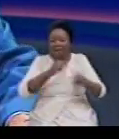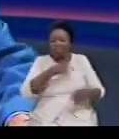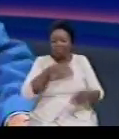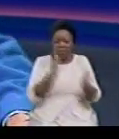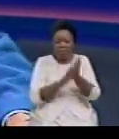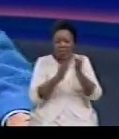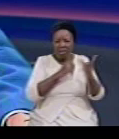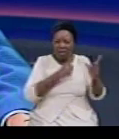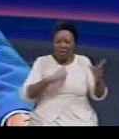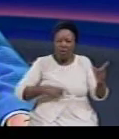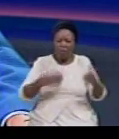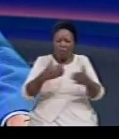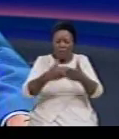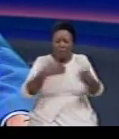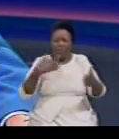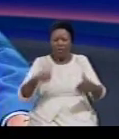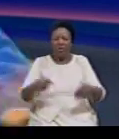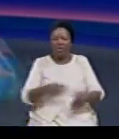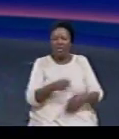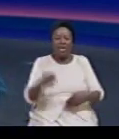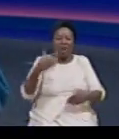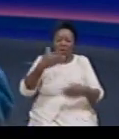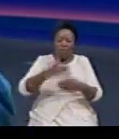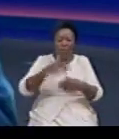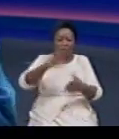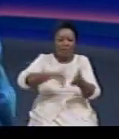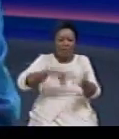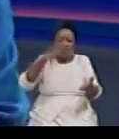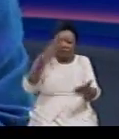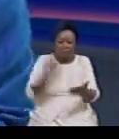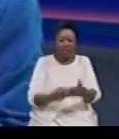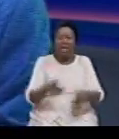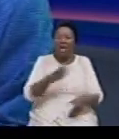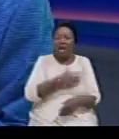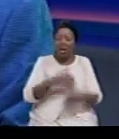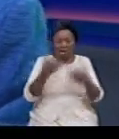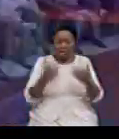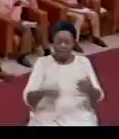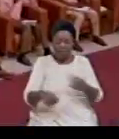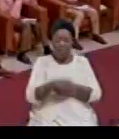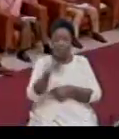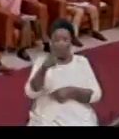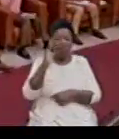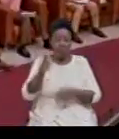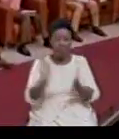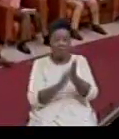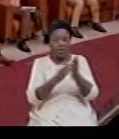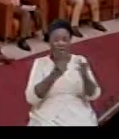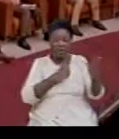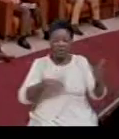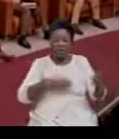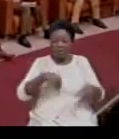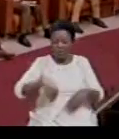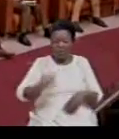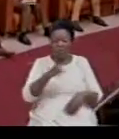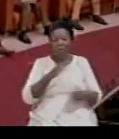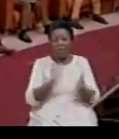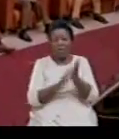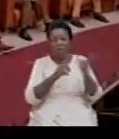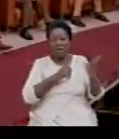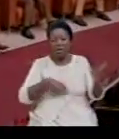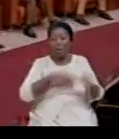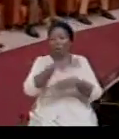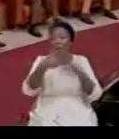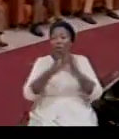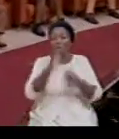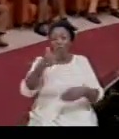Lord before their walls fall. And today you will praise the Lord, and while you are praising the Lord, all your walls